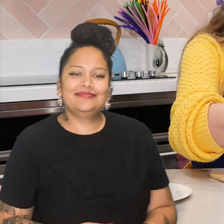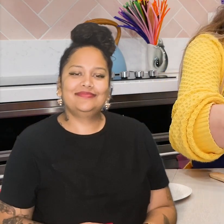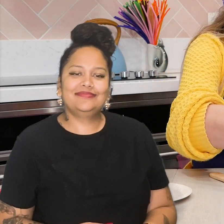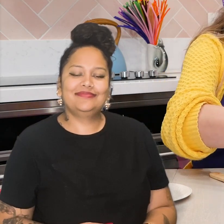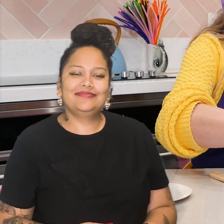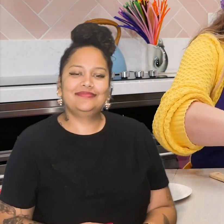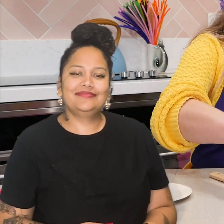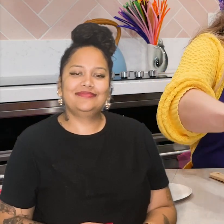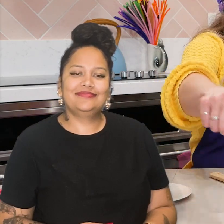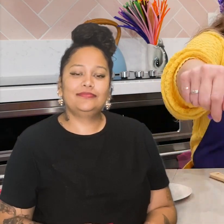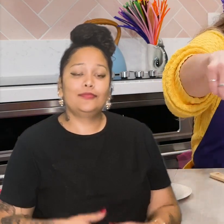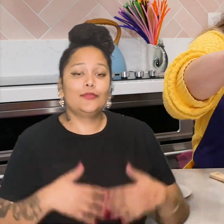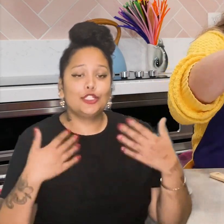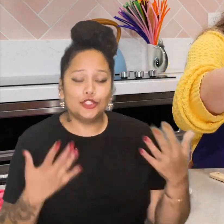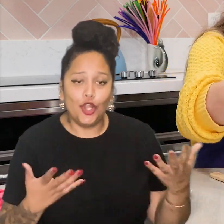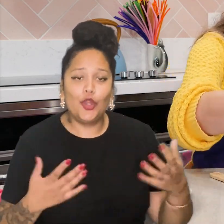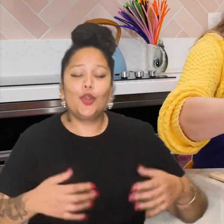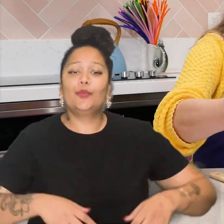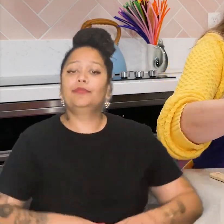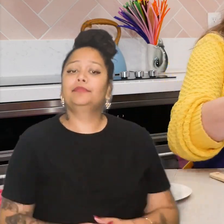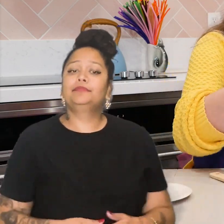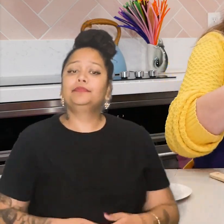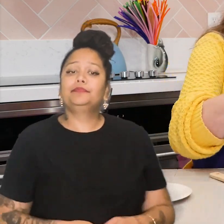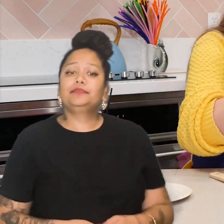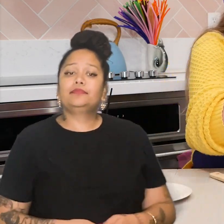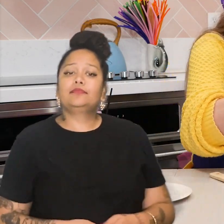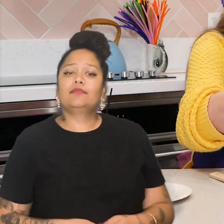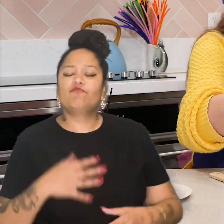So, we're just gonna take a ribbon.